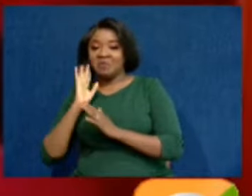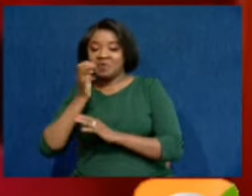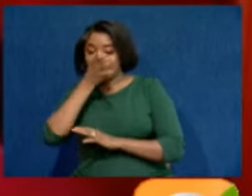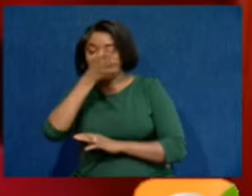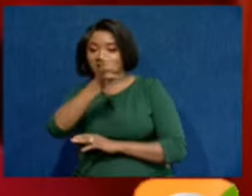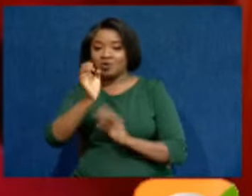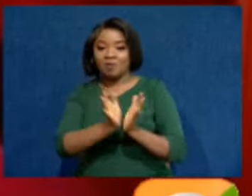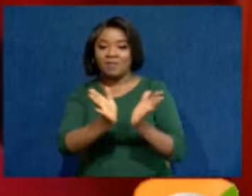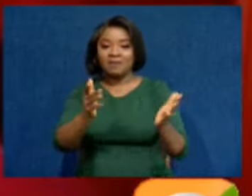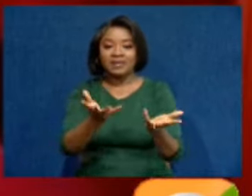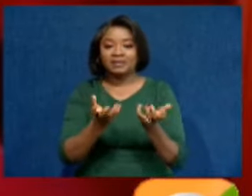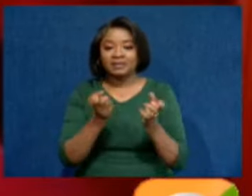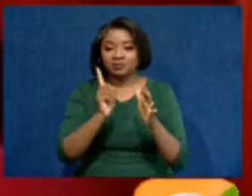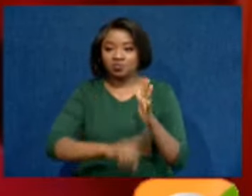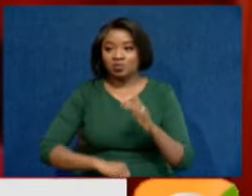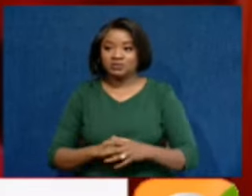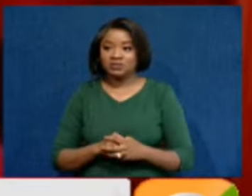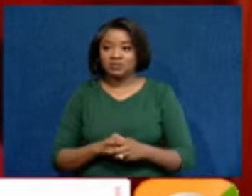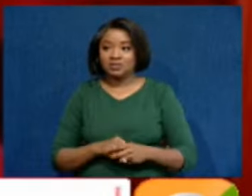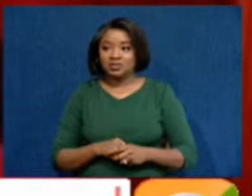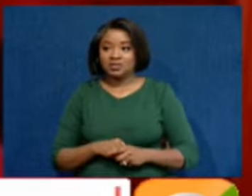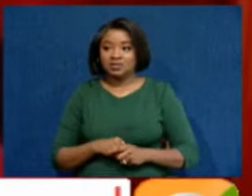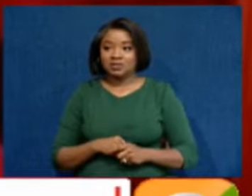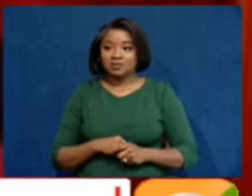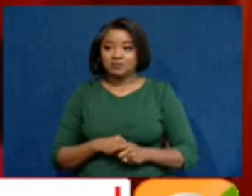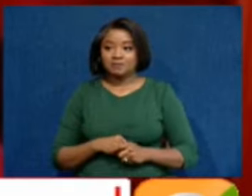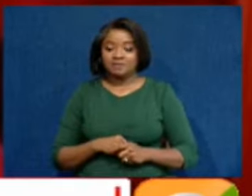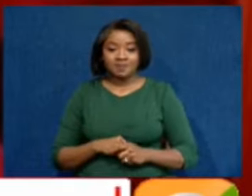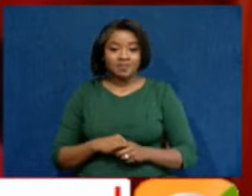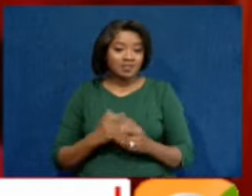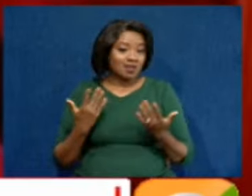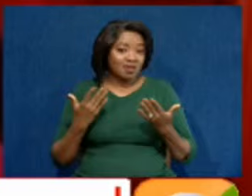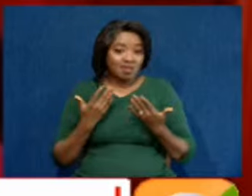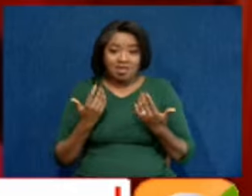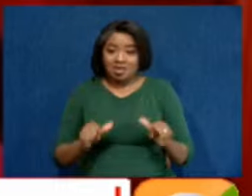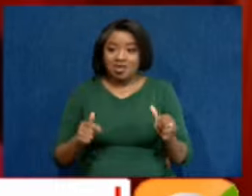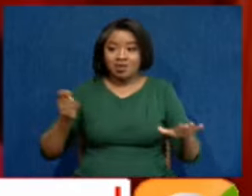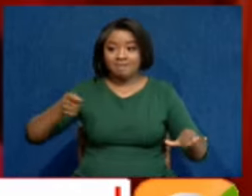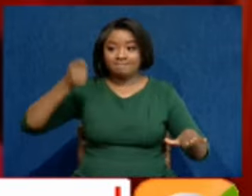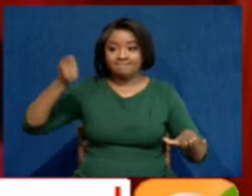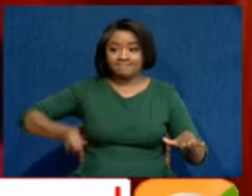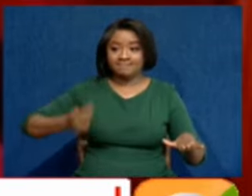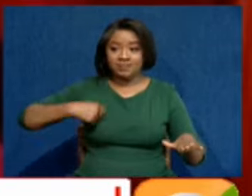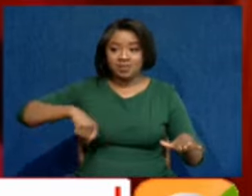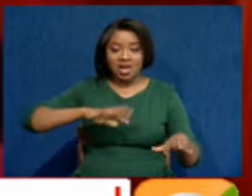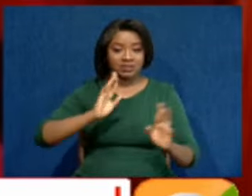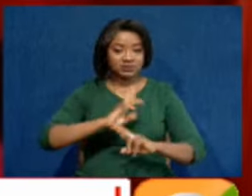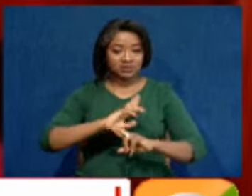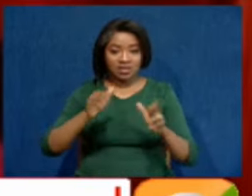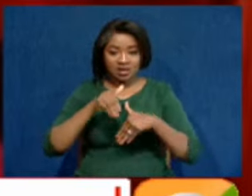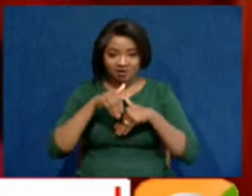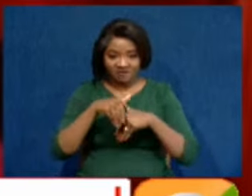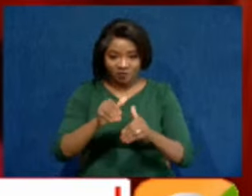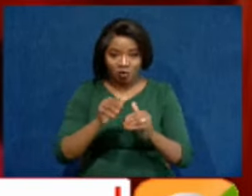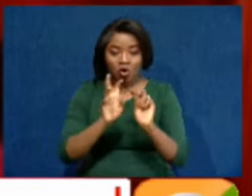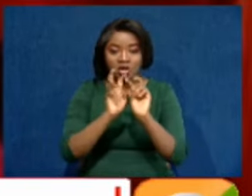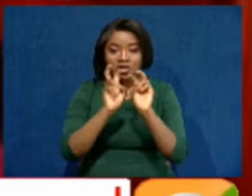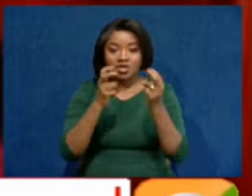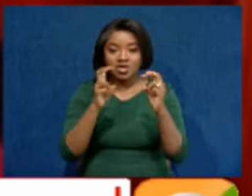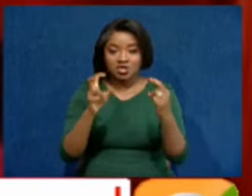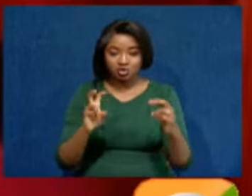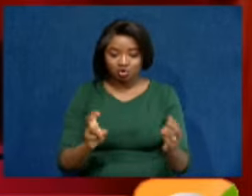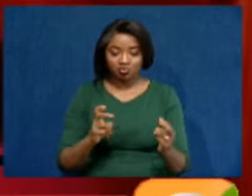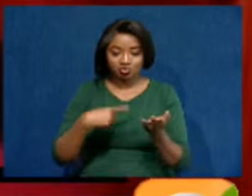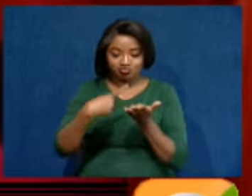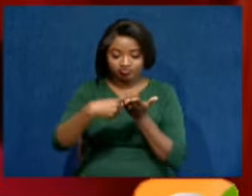ambayo itachukuliwa ni njia ambayo sisi sote tutafuatilia. Na sote tuko hapa, tutajadiliana na tuona